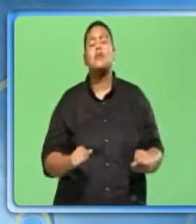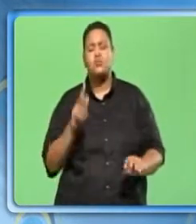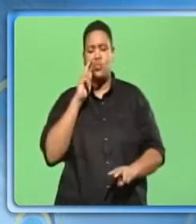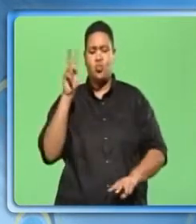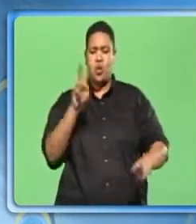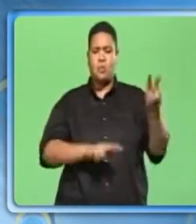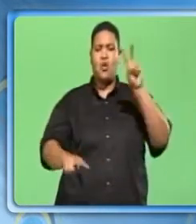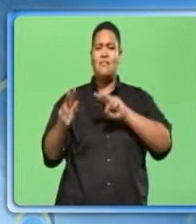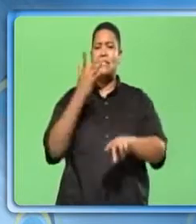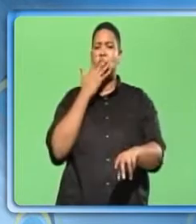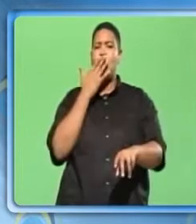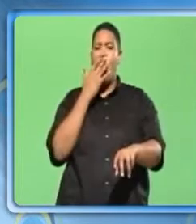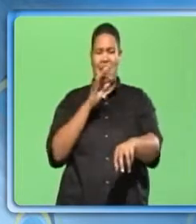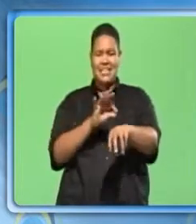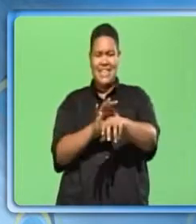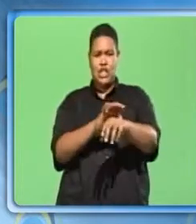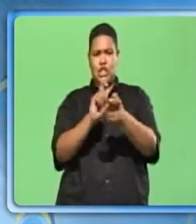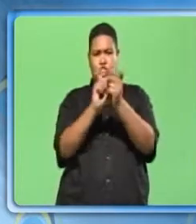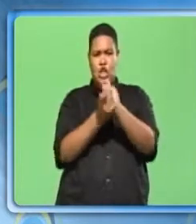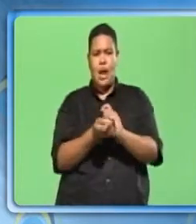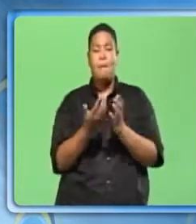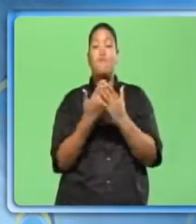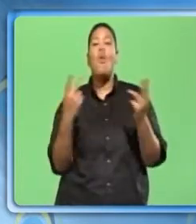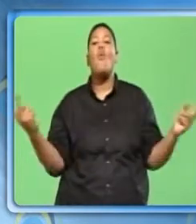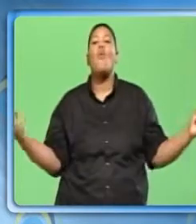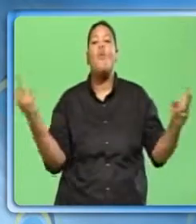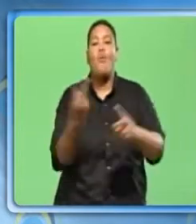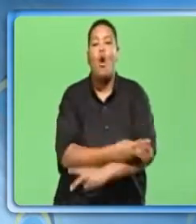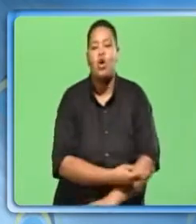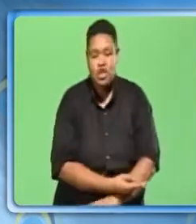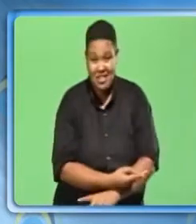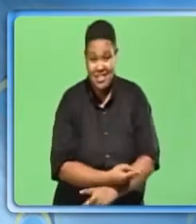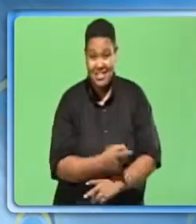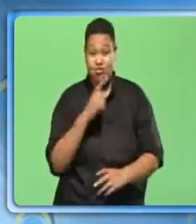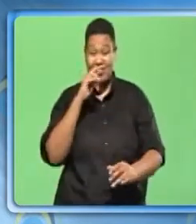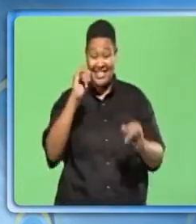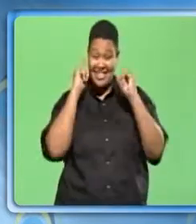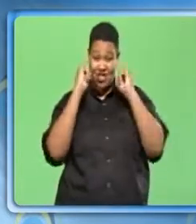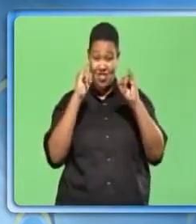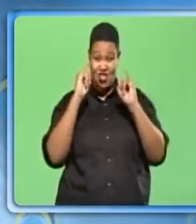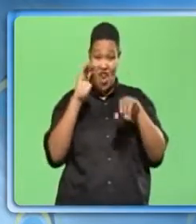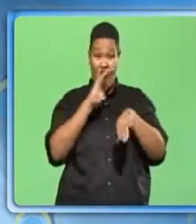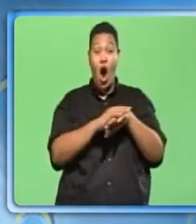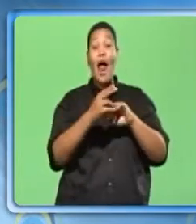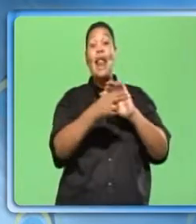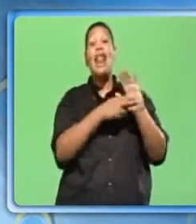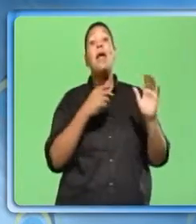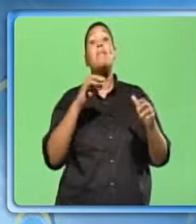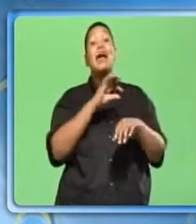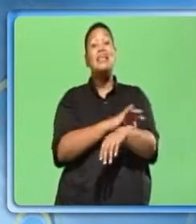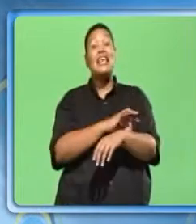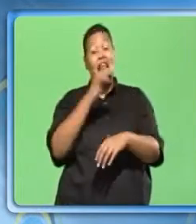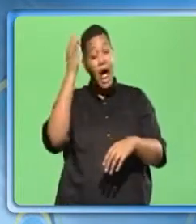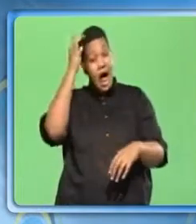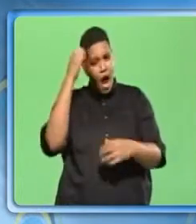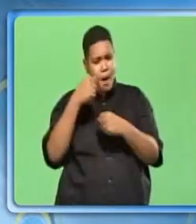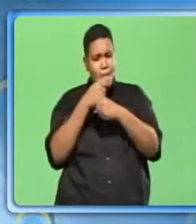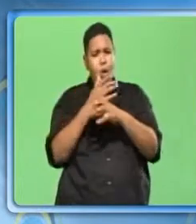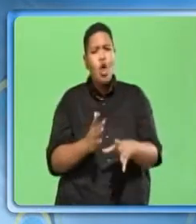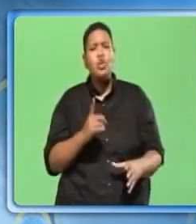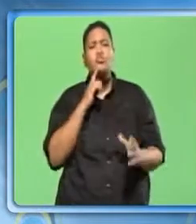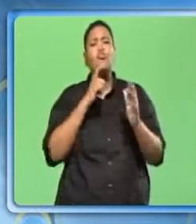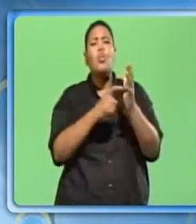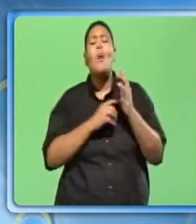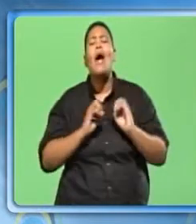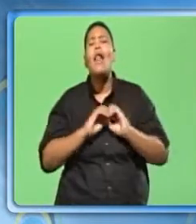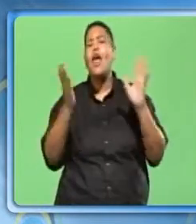skin discolorations before situations worsen. The instructions on the labels of skin and hair products require clear